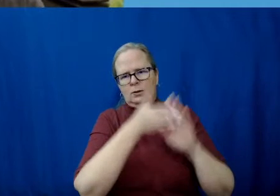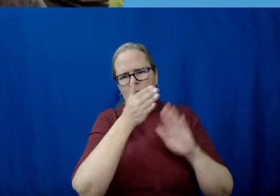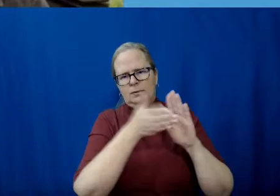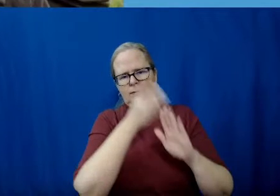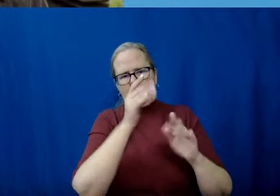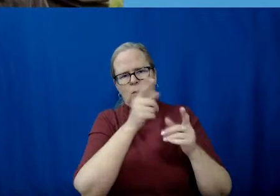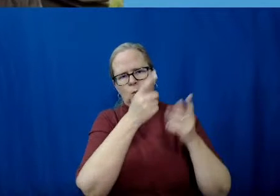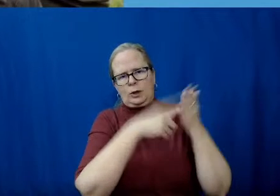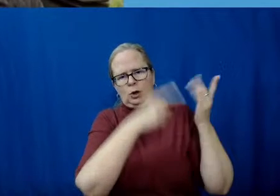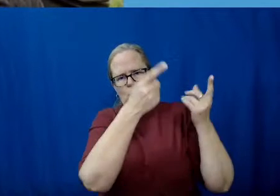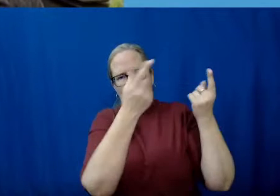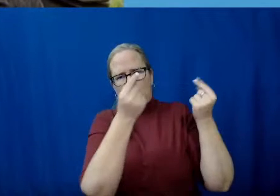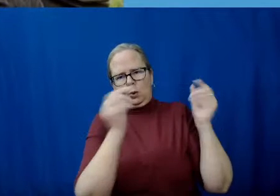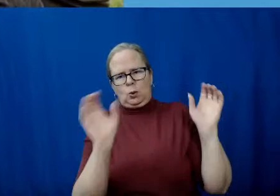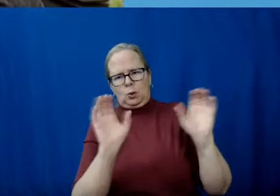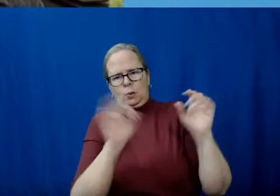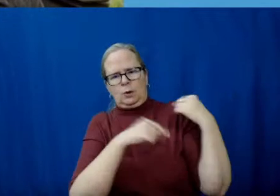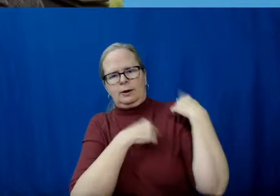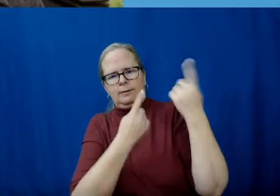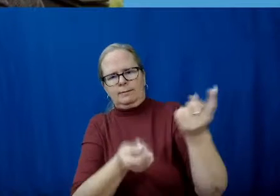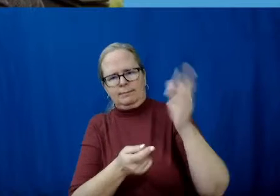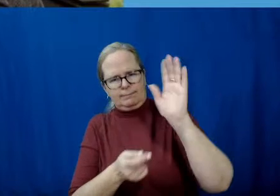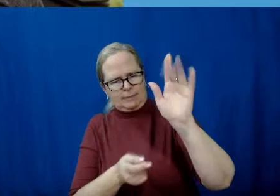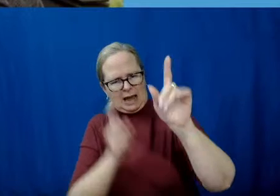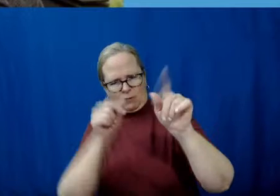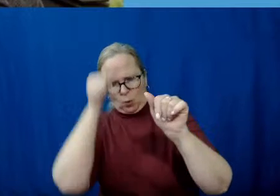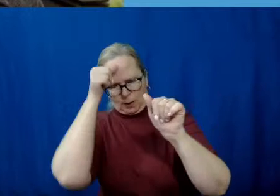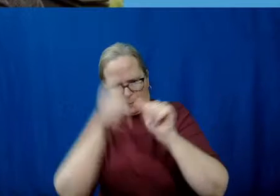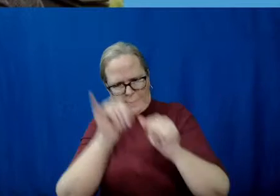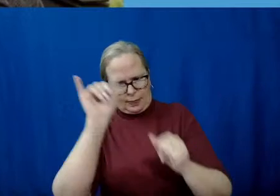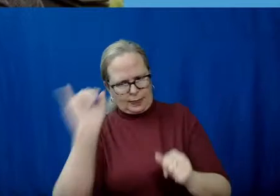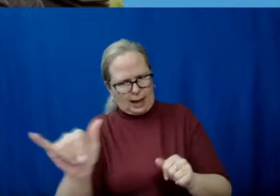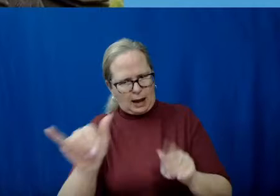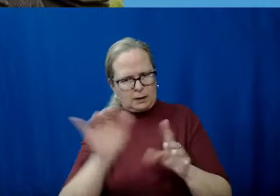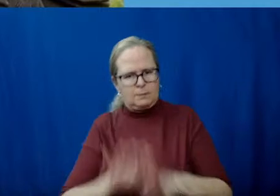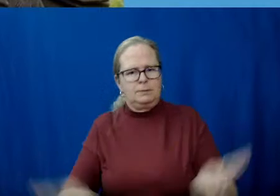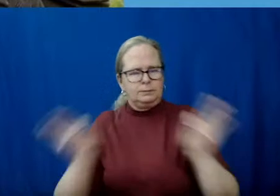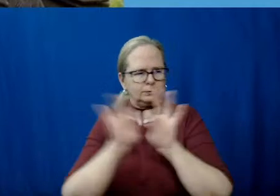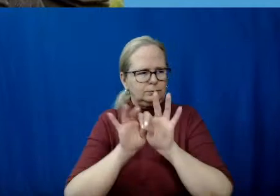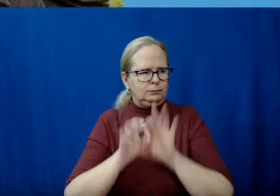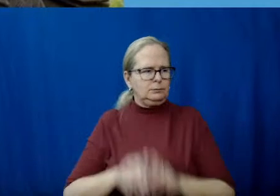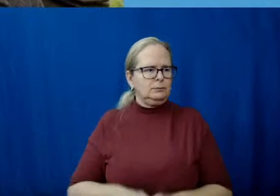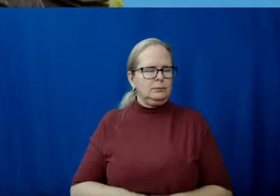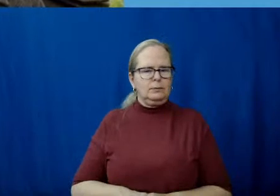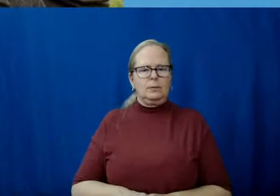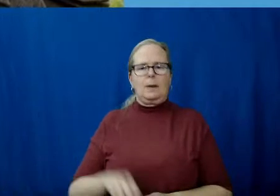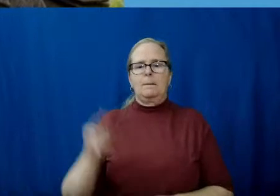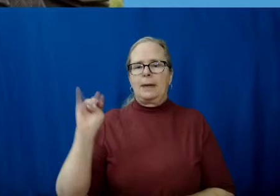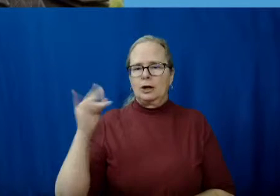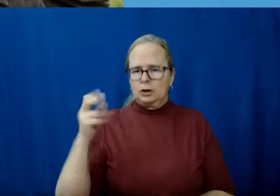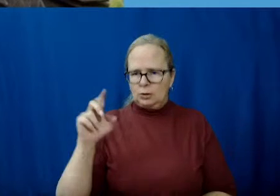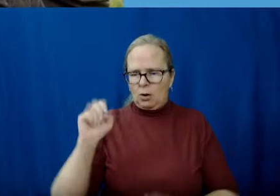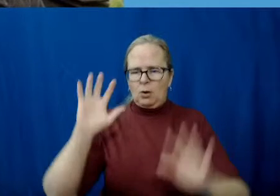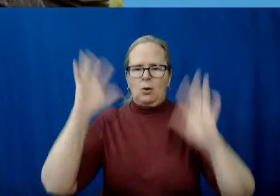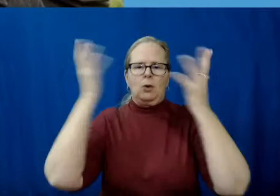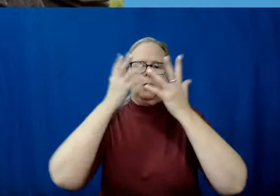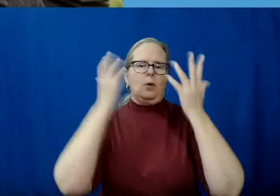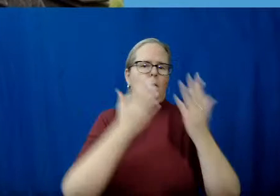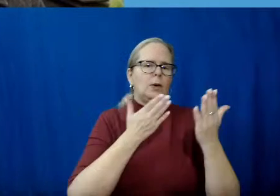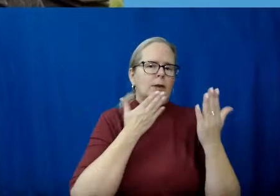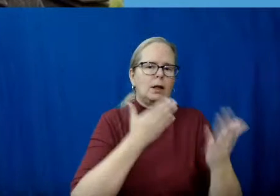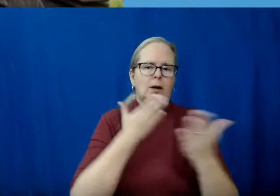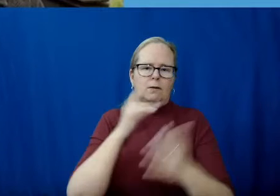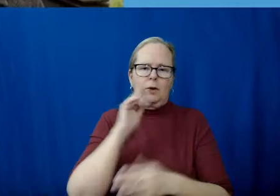Thank you all so very much for your authenticity, your honesty, and your expert reflections on a really